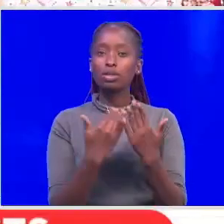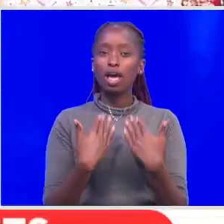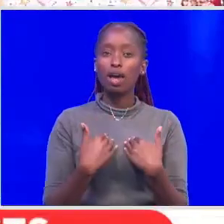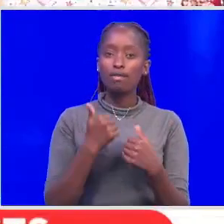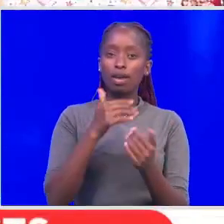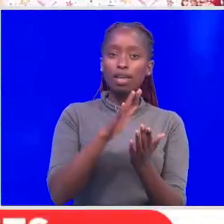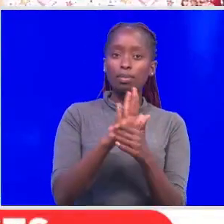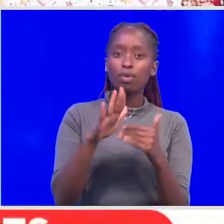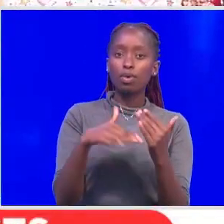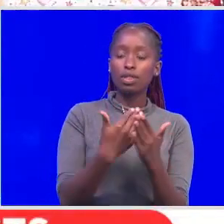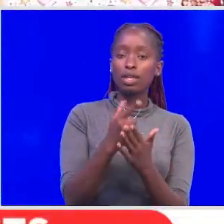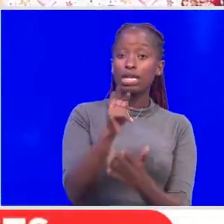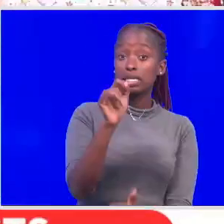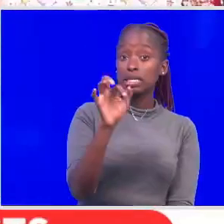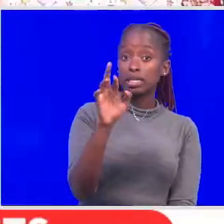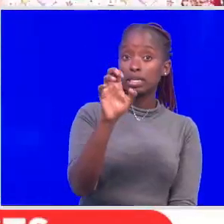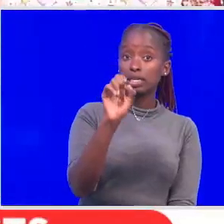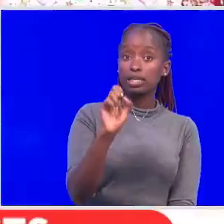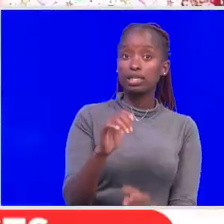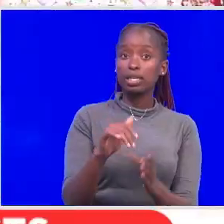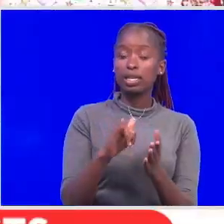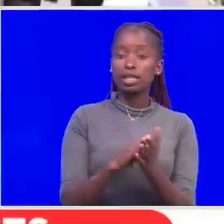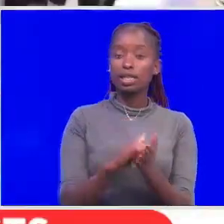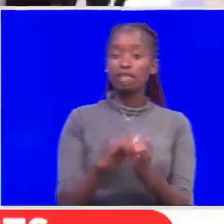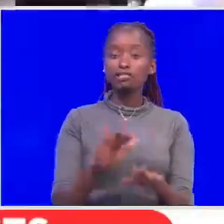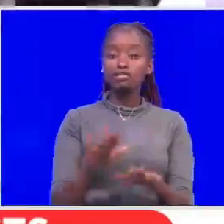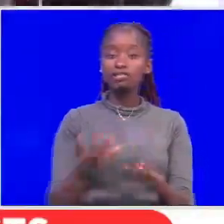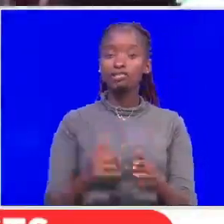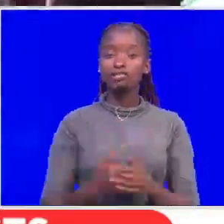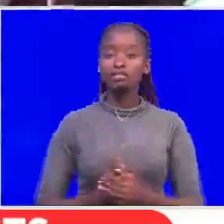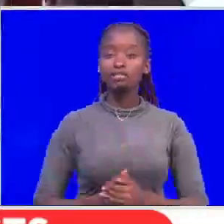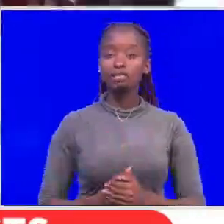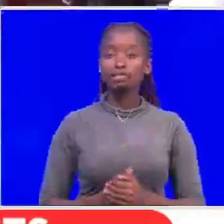before engaging police in running battles.